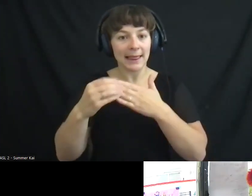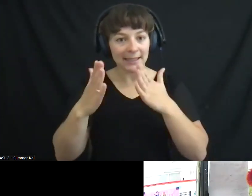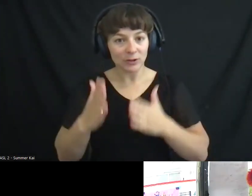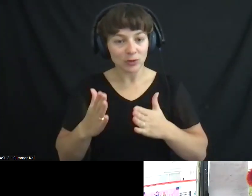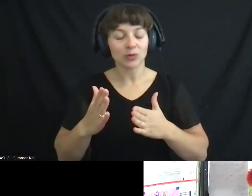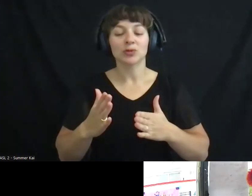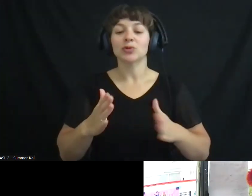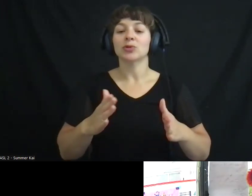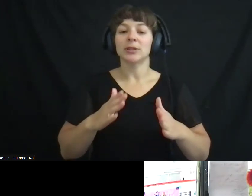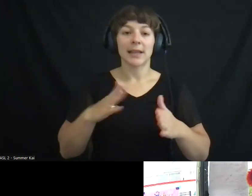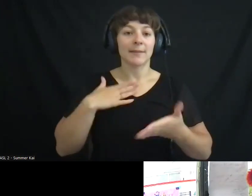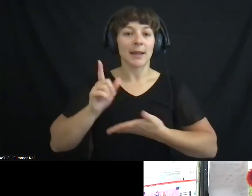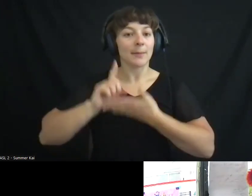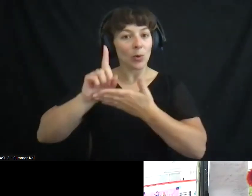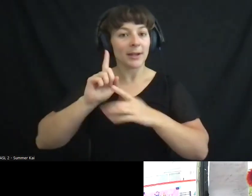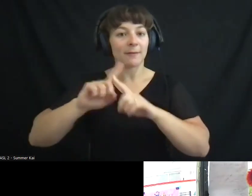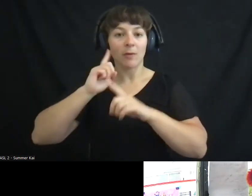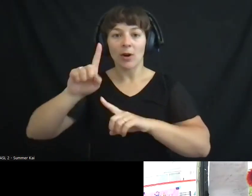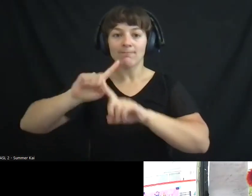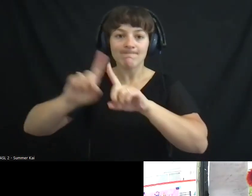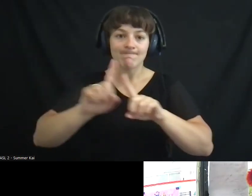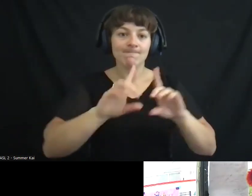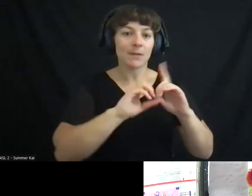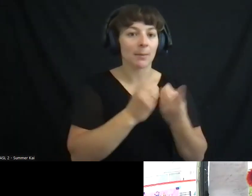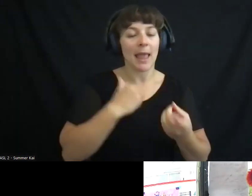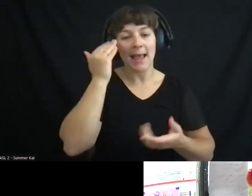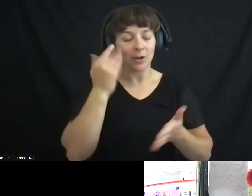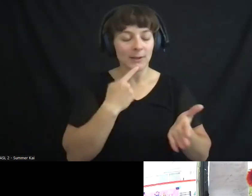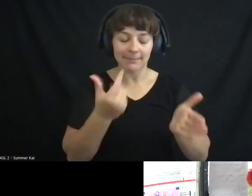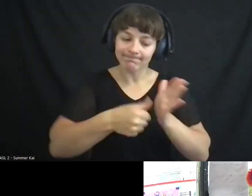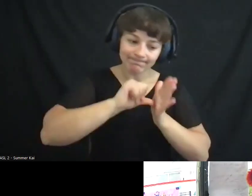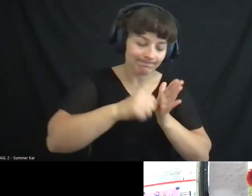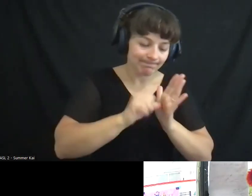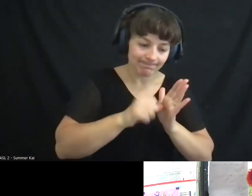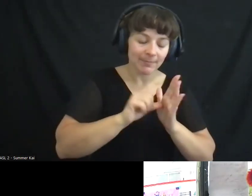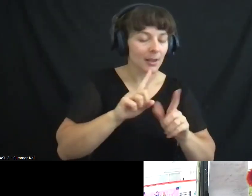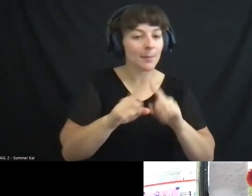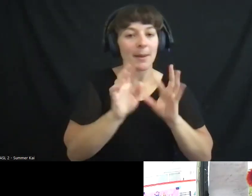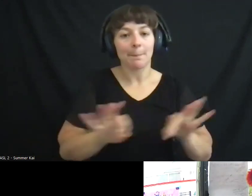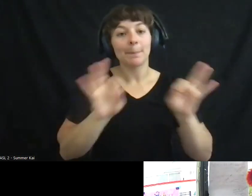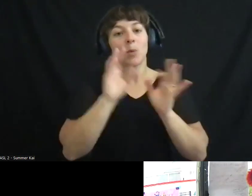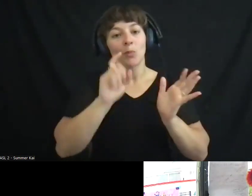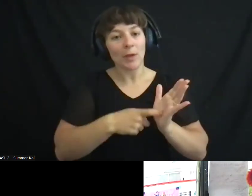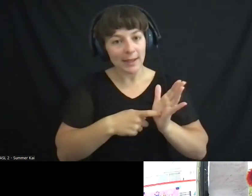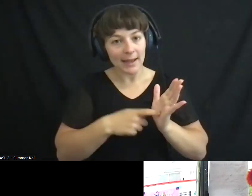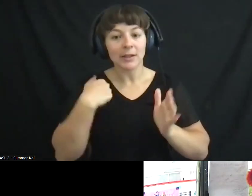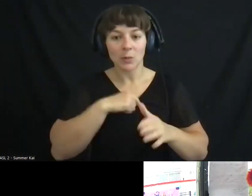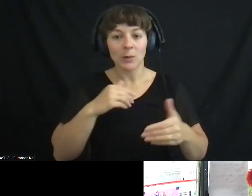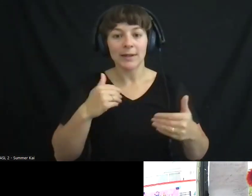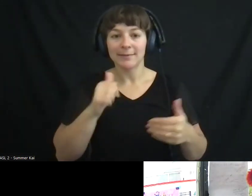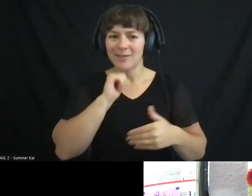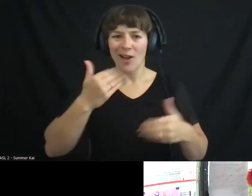departments. And I know I say that a lot, but I truly mean it. And it's important for us to recognize that we haven't had this kind of